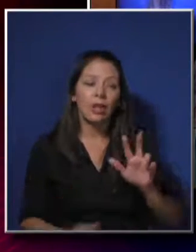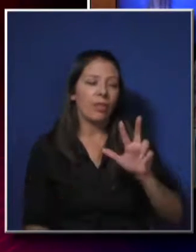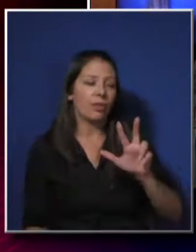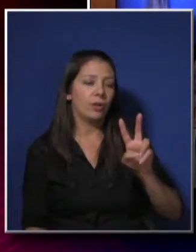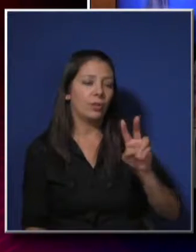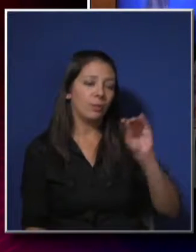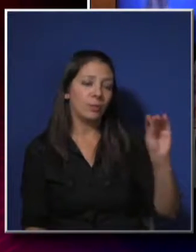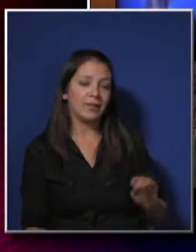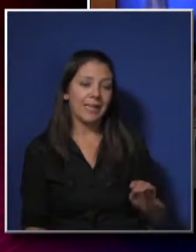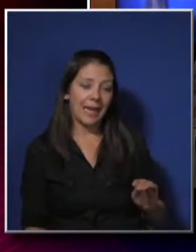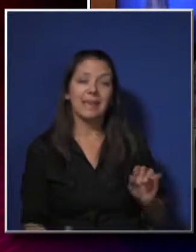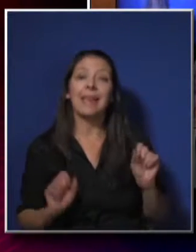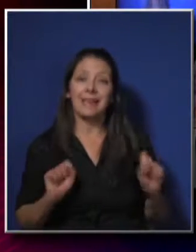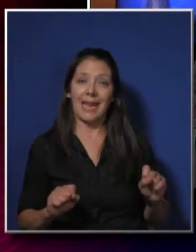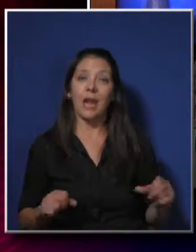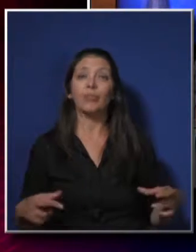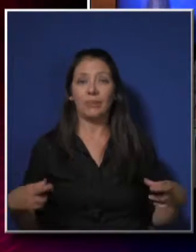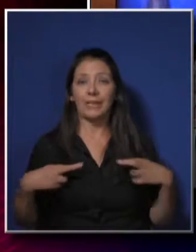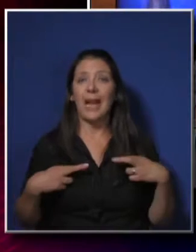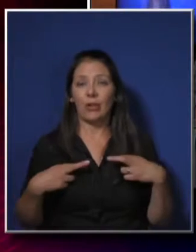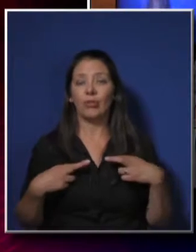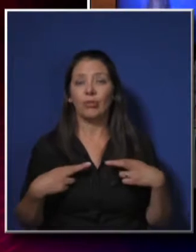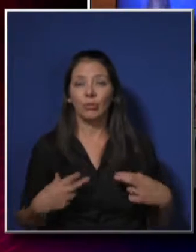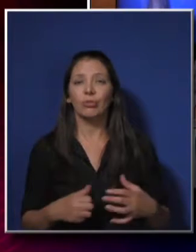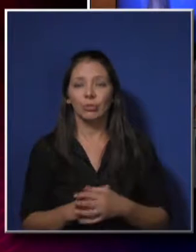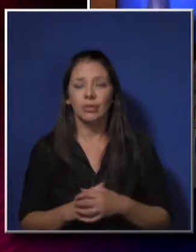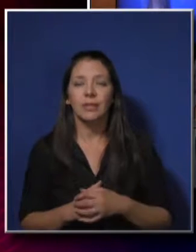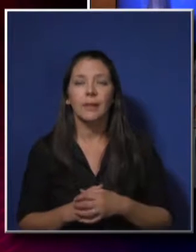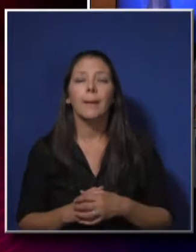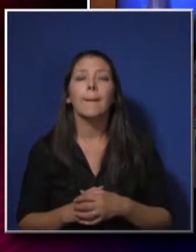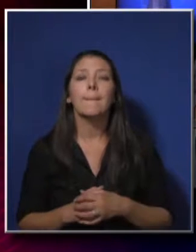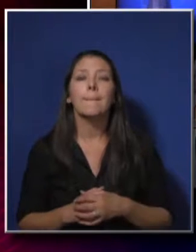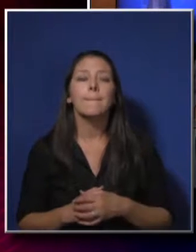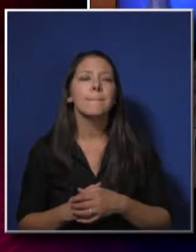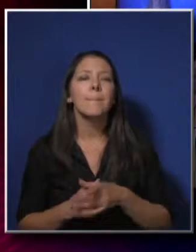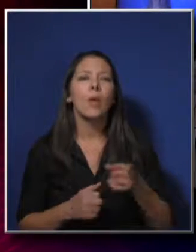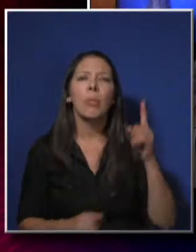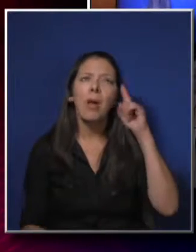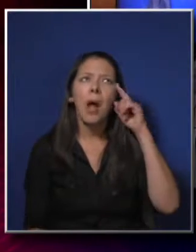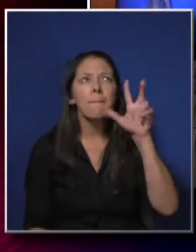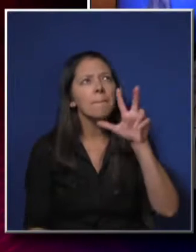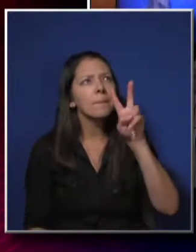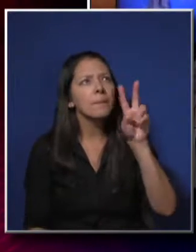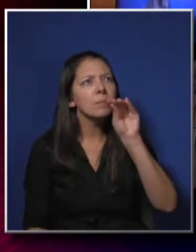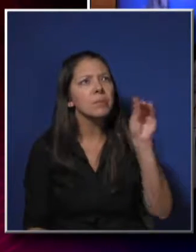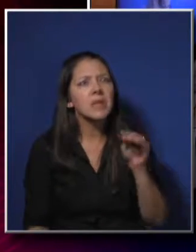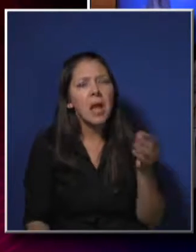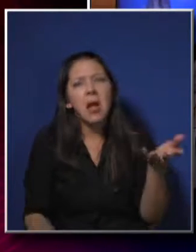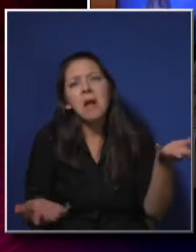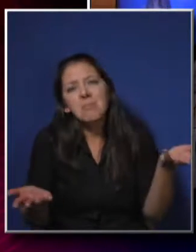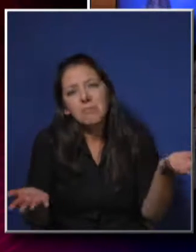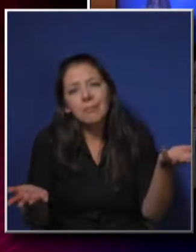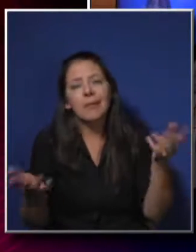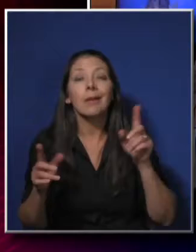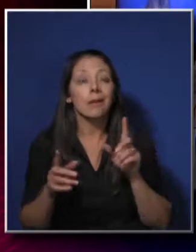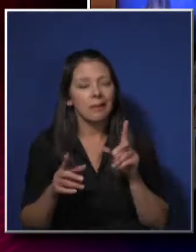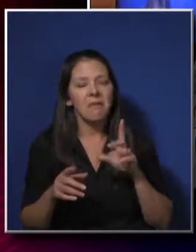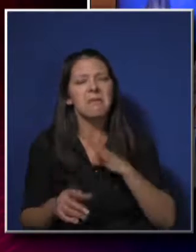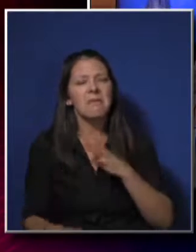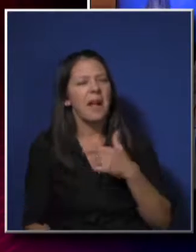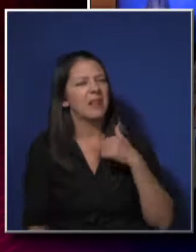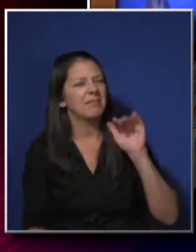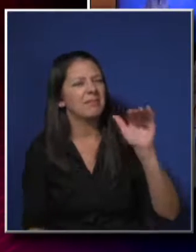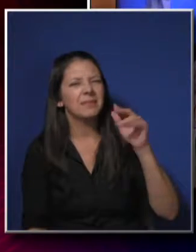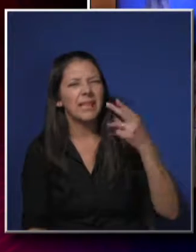teachers that can retire. And when you look at it, you're like, oh, 32%. So I asked for more